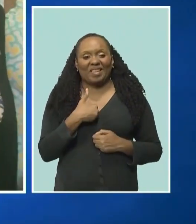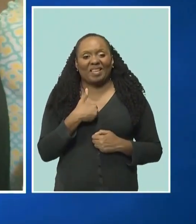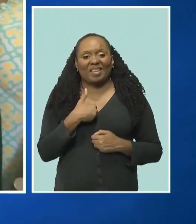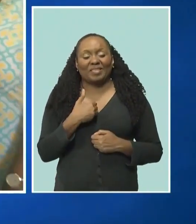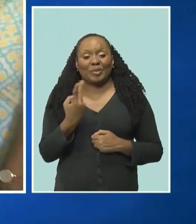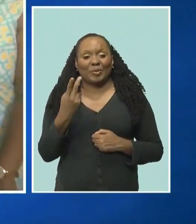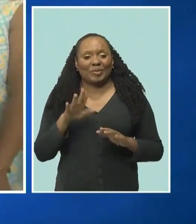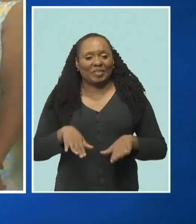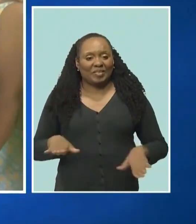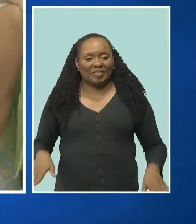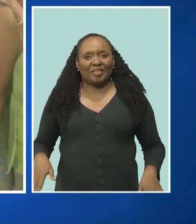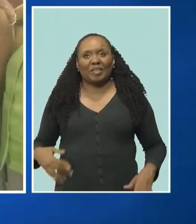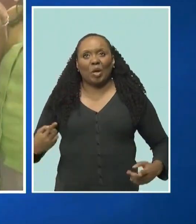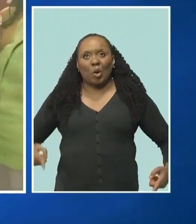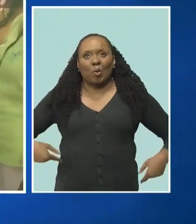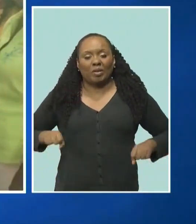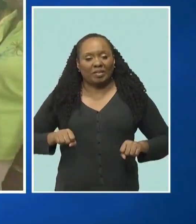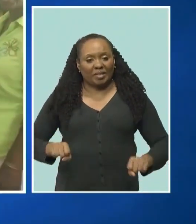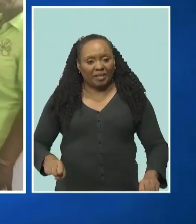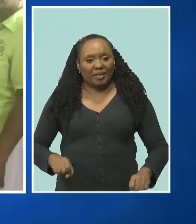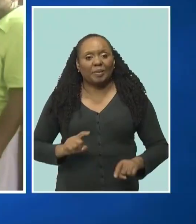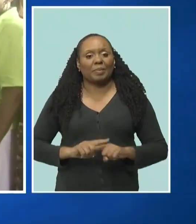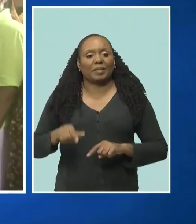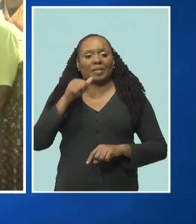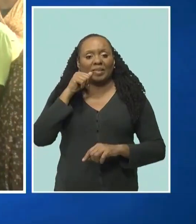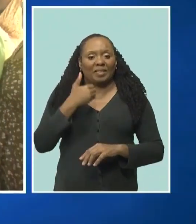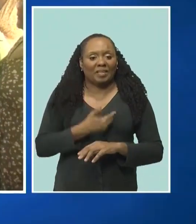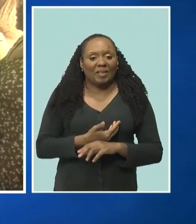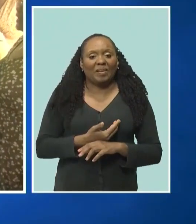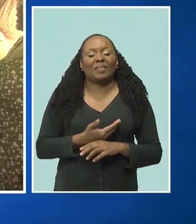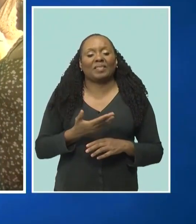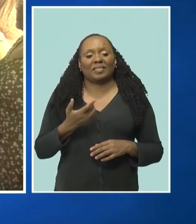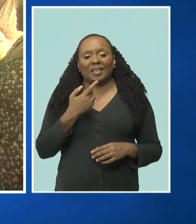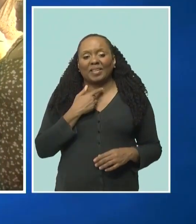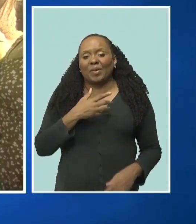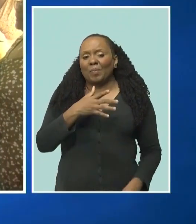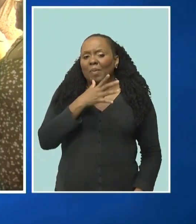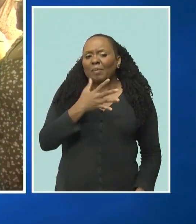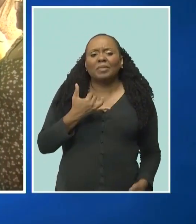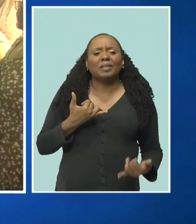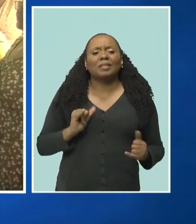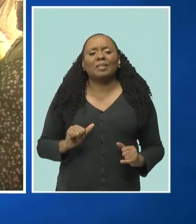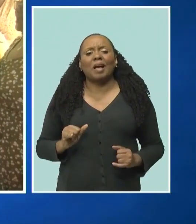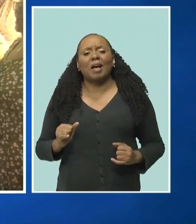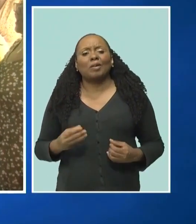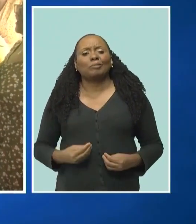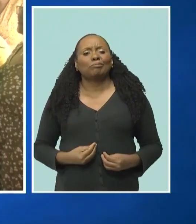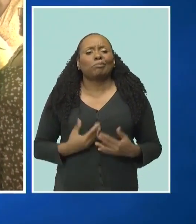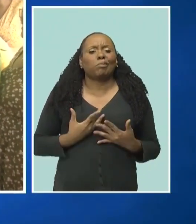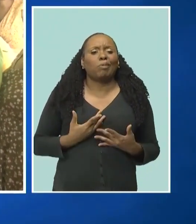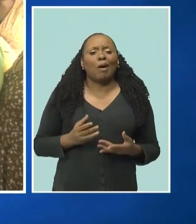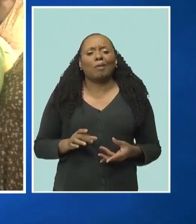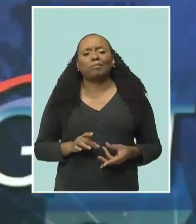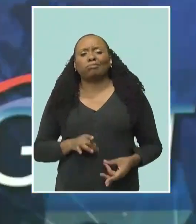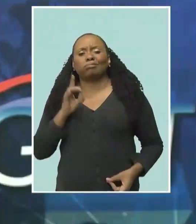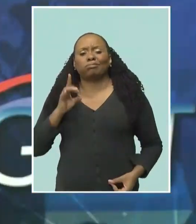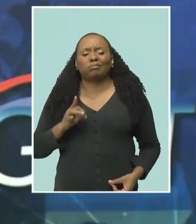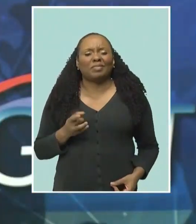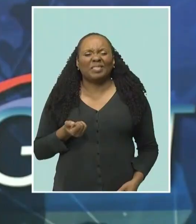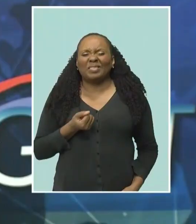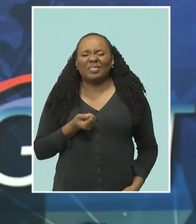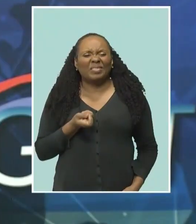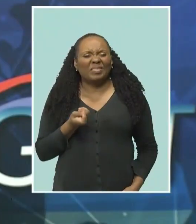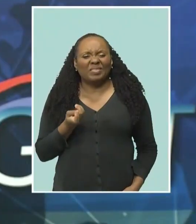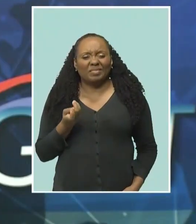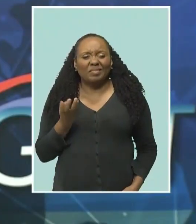wheelchair nowadays, her daughter and caretaker Cheryl Boyce says her mother is still very much spirited as she battles